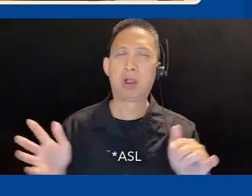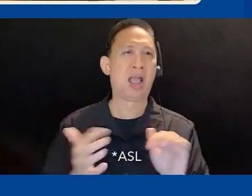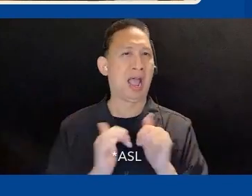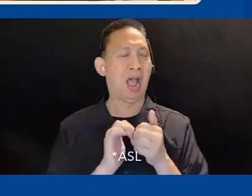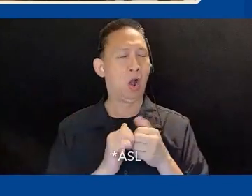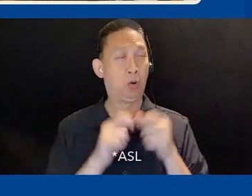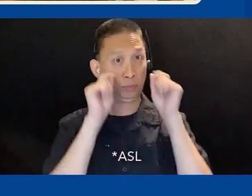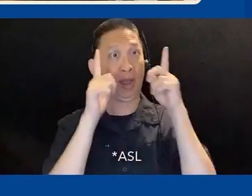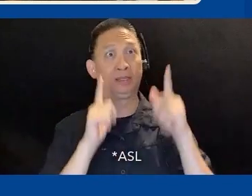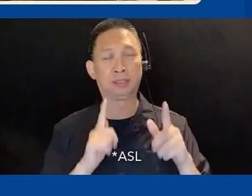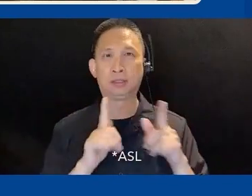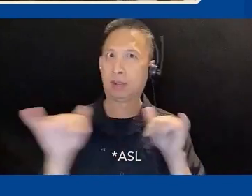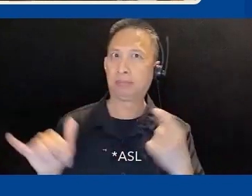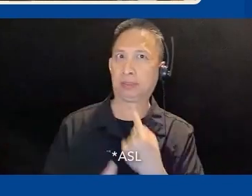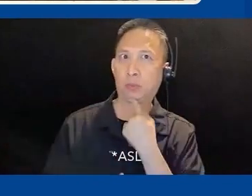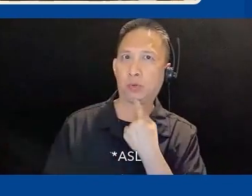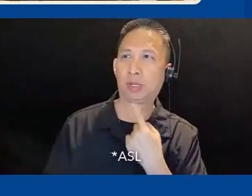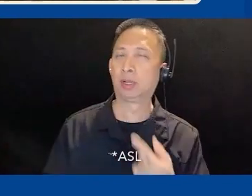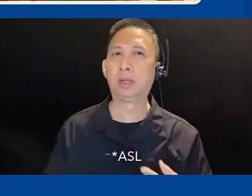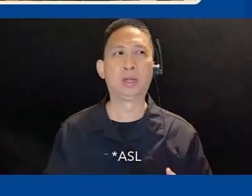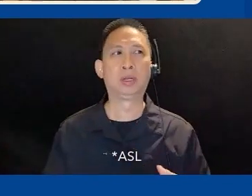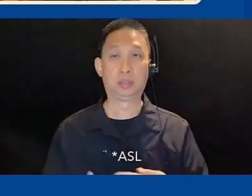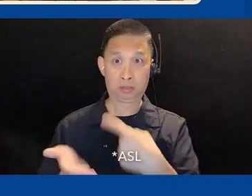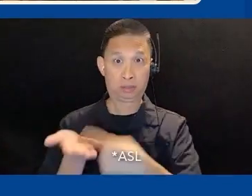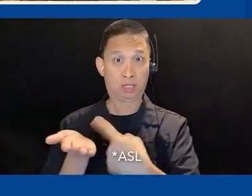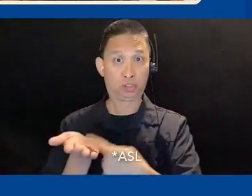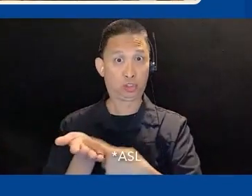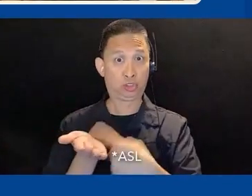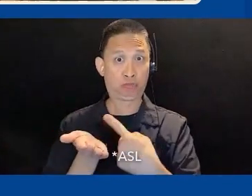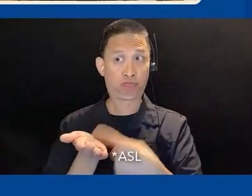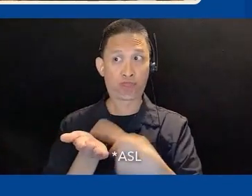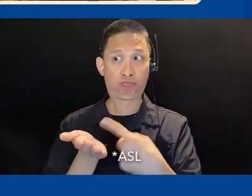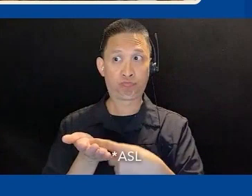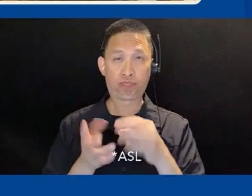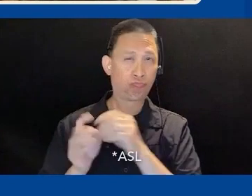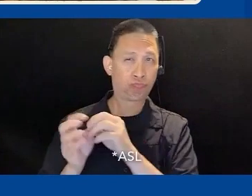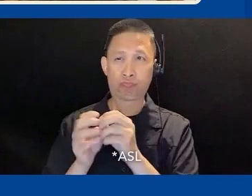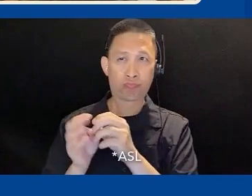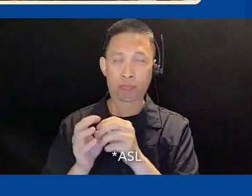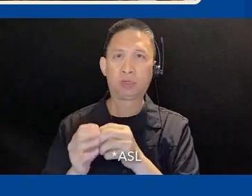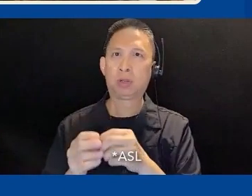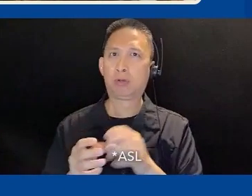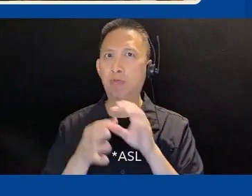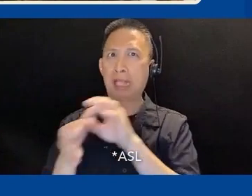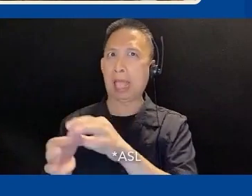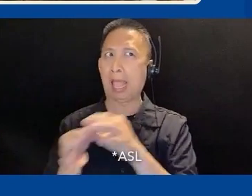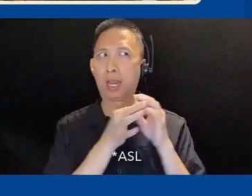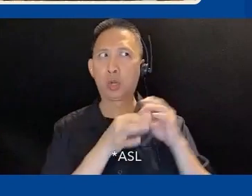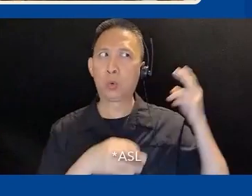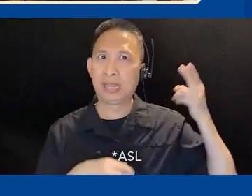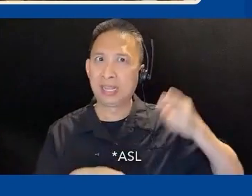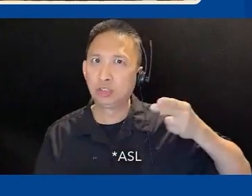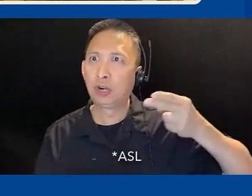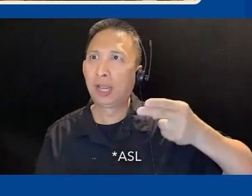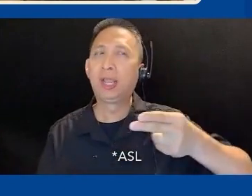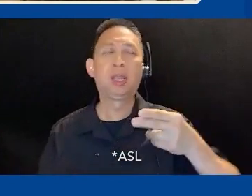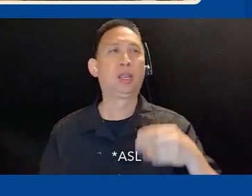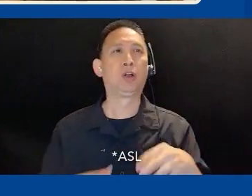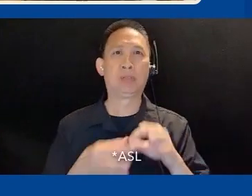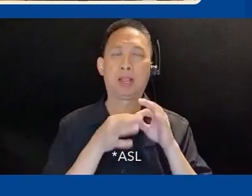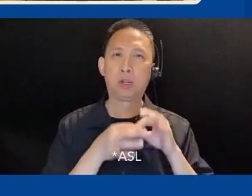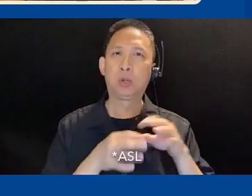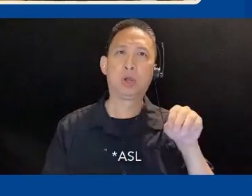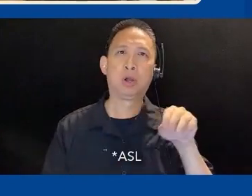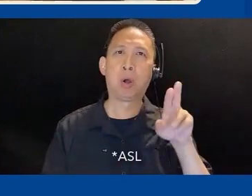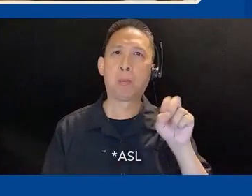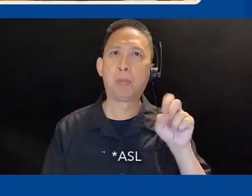the discussion was, and just the conversation around the representation of Muslims and Arabs